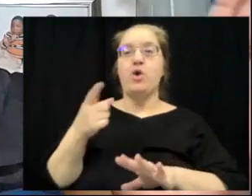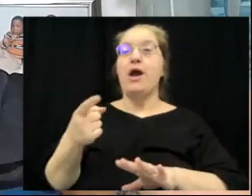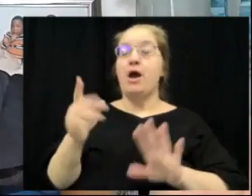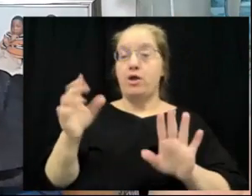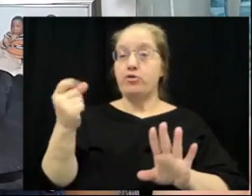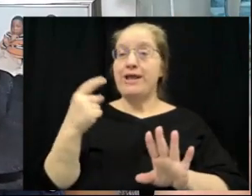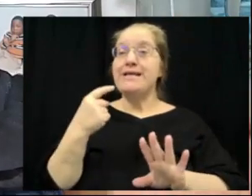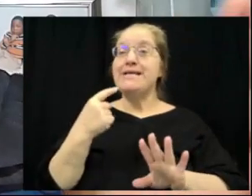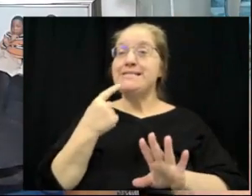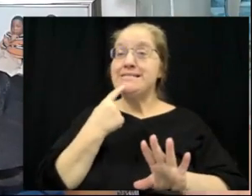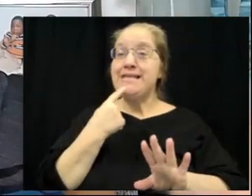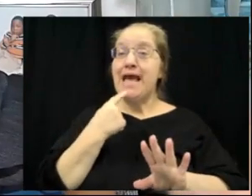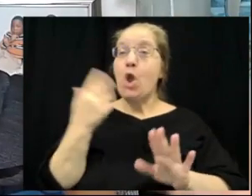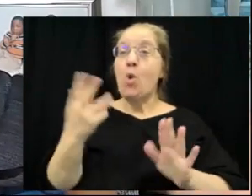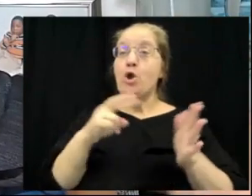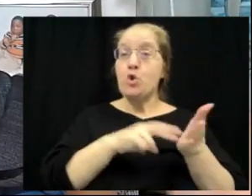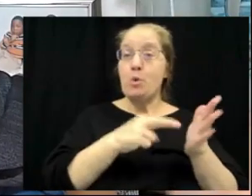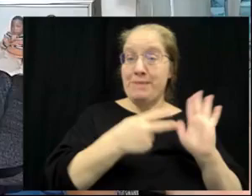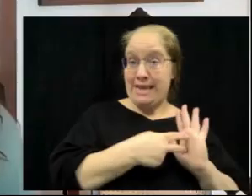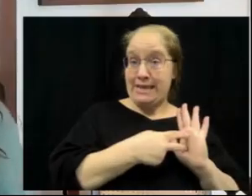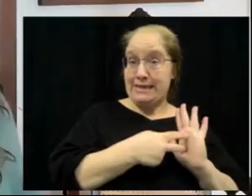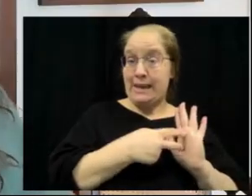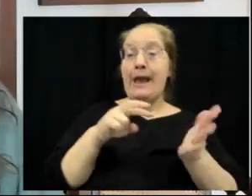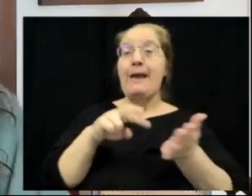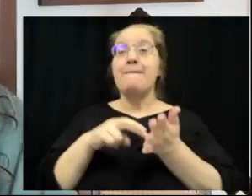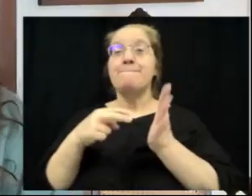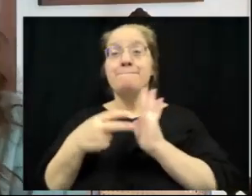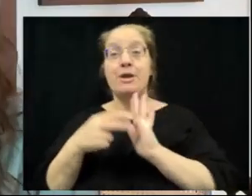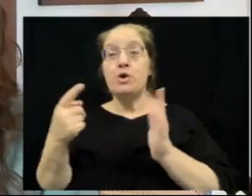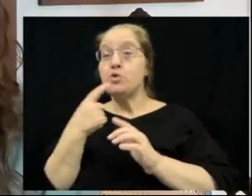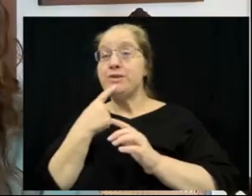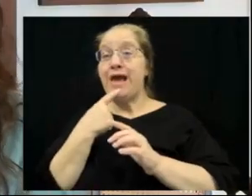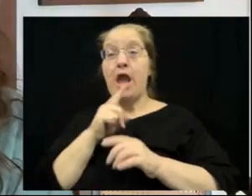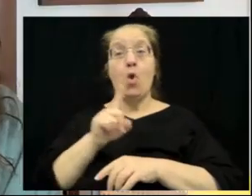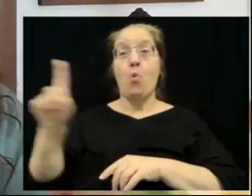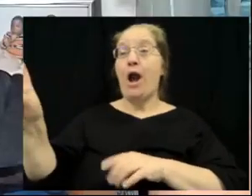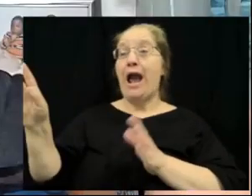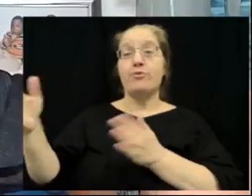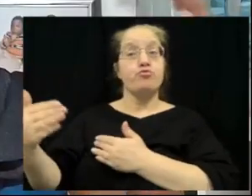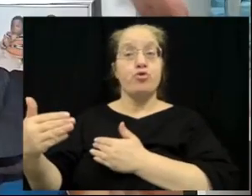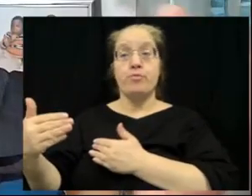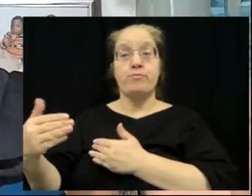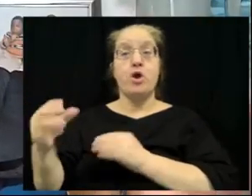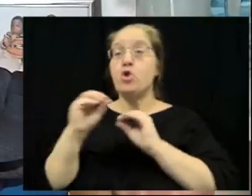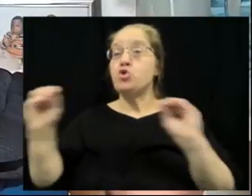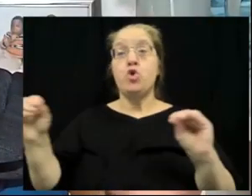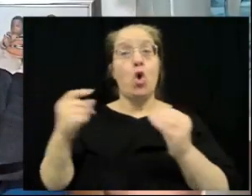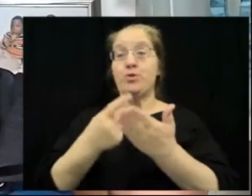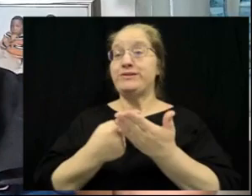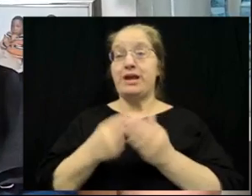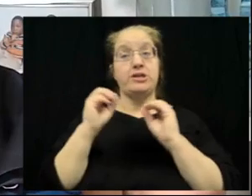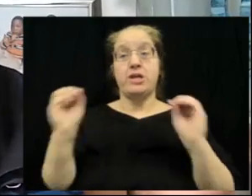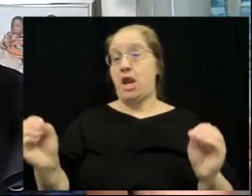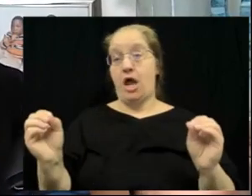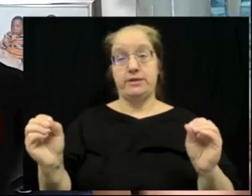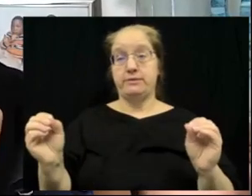mean Yeah. what you say, and walk out the room. Yeah. No discussion, and you don't even have to. I'll throw this